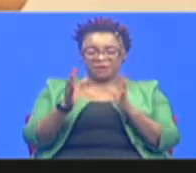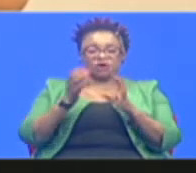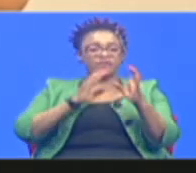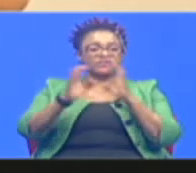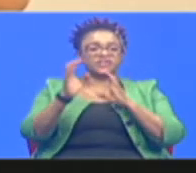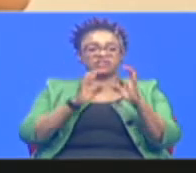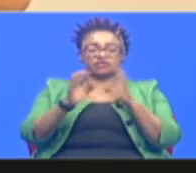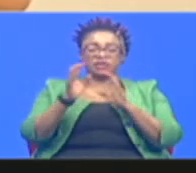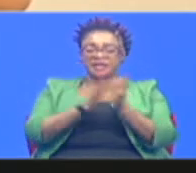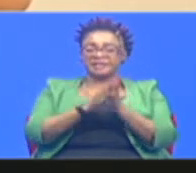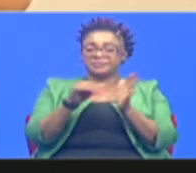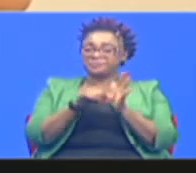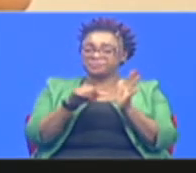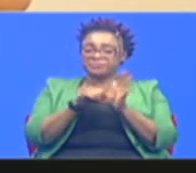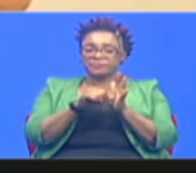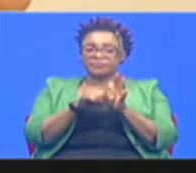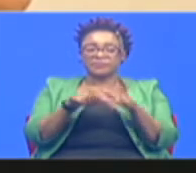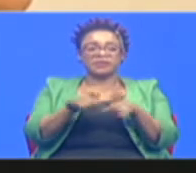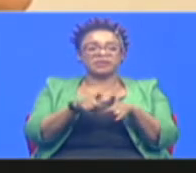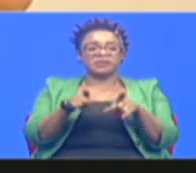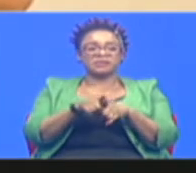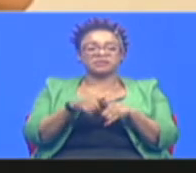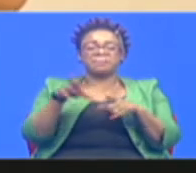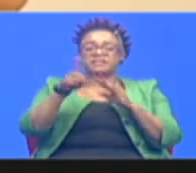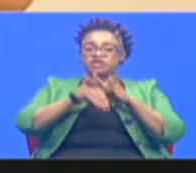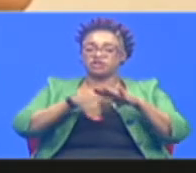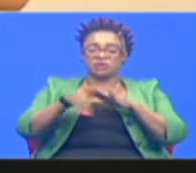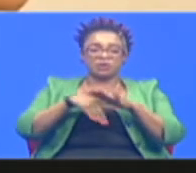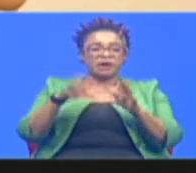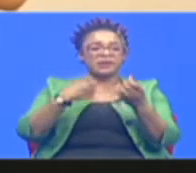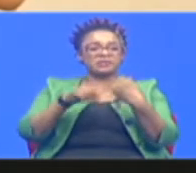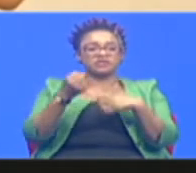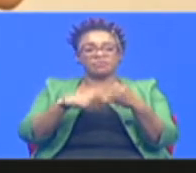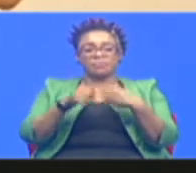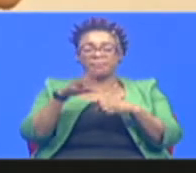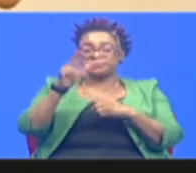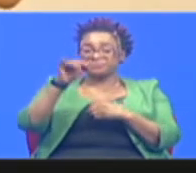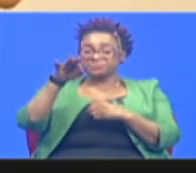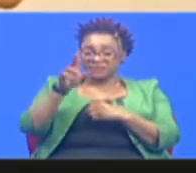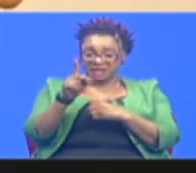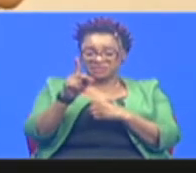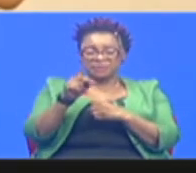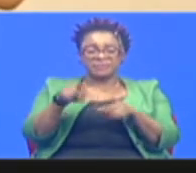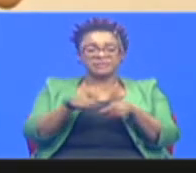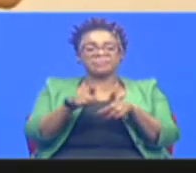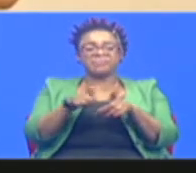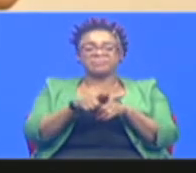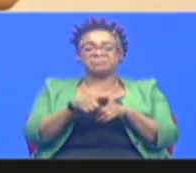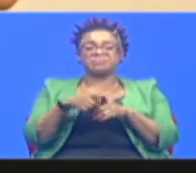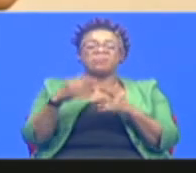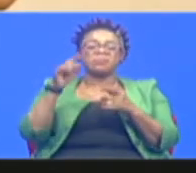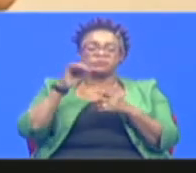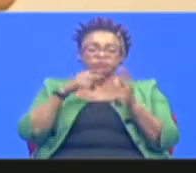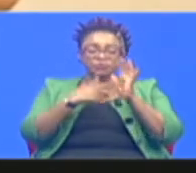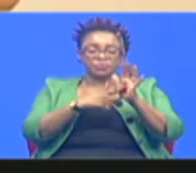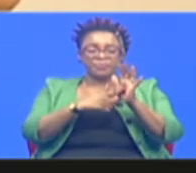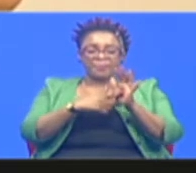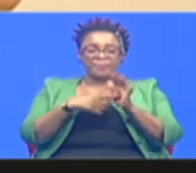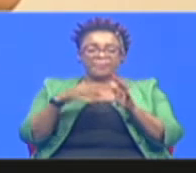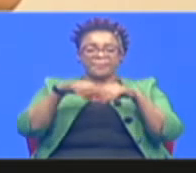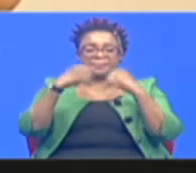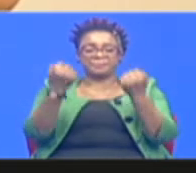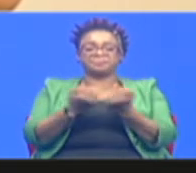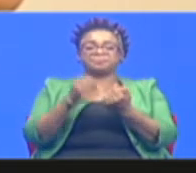injustices, as well as inspire patriotic action. Art is also considered a mirror of society, and Zainab Ismail looks at